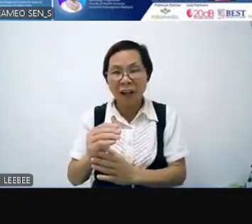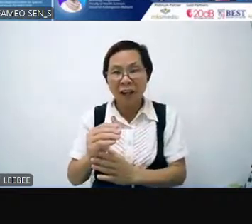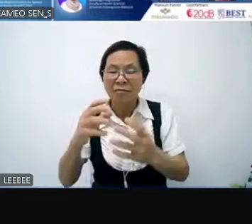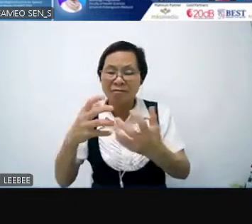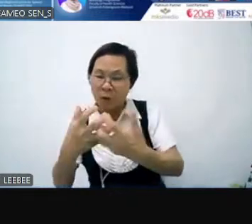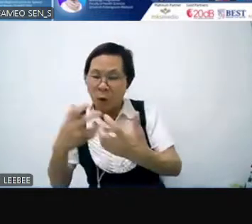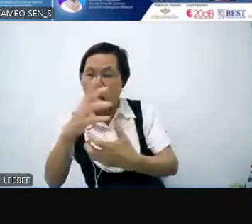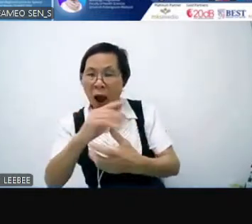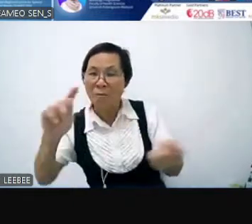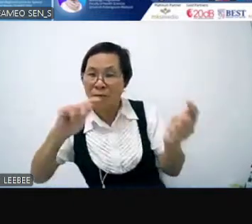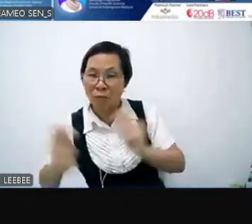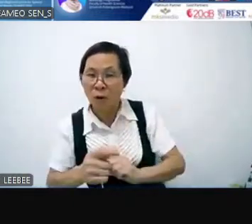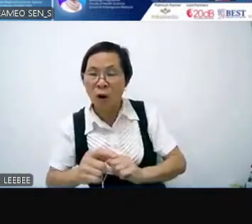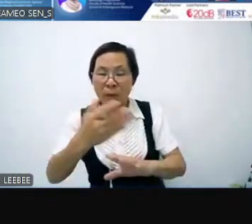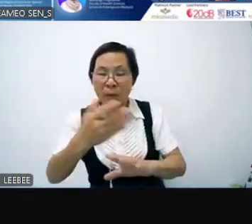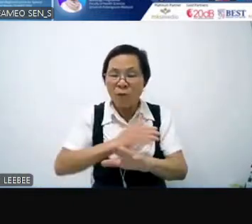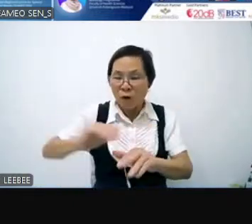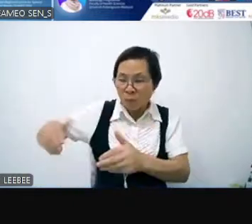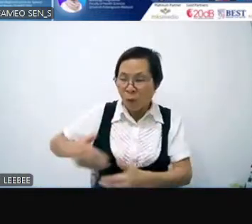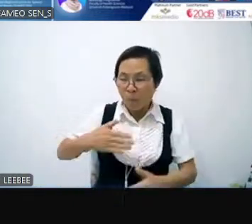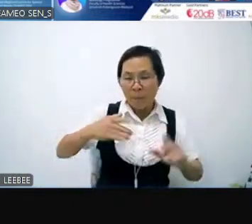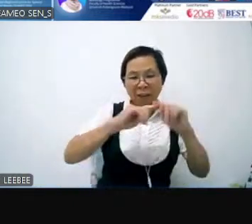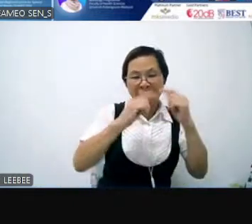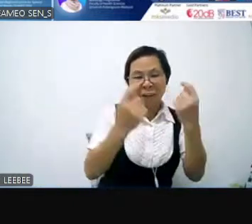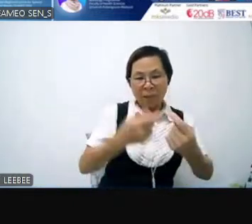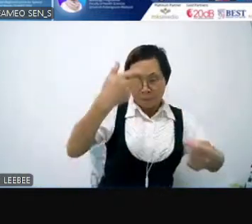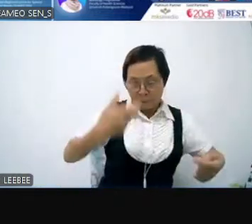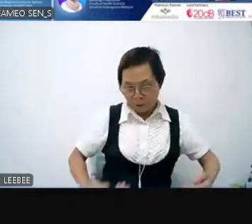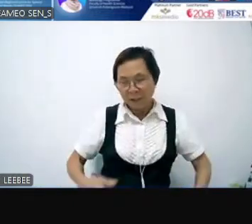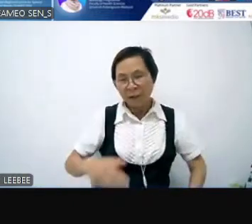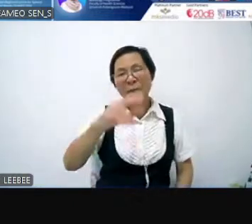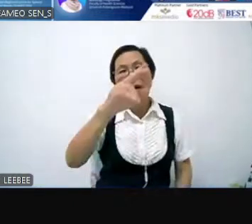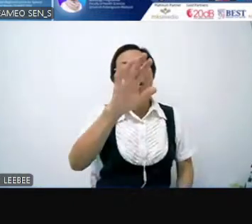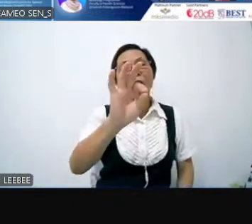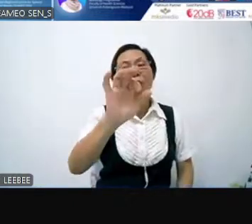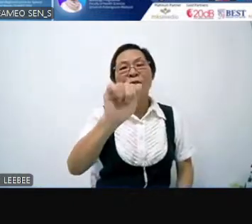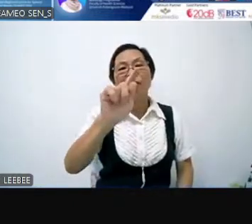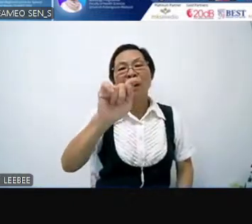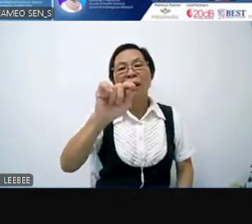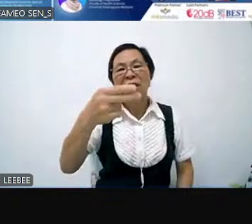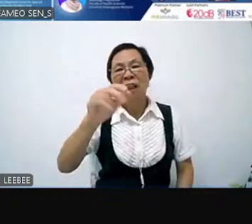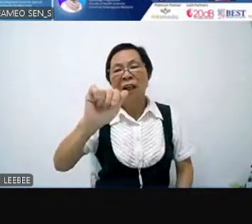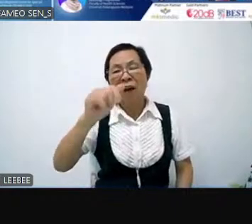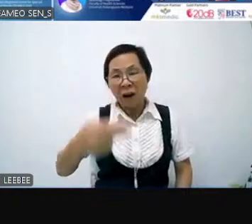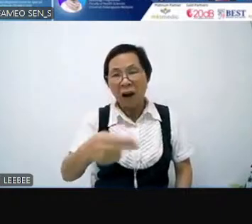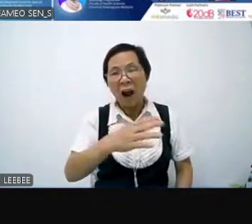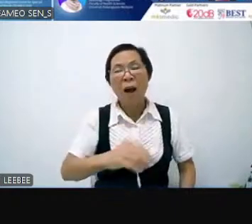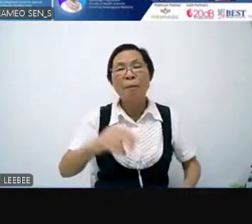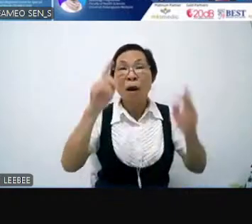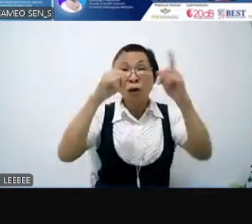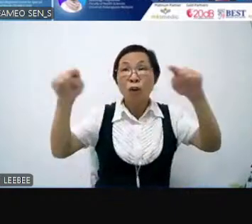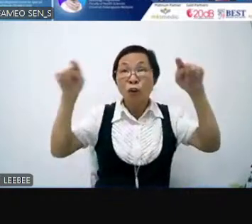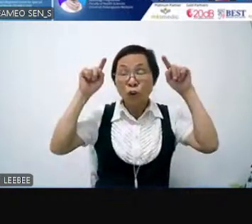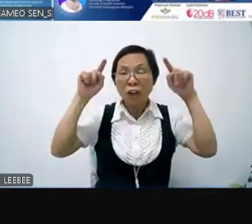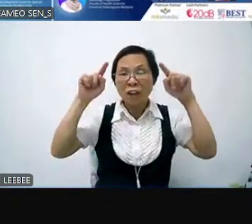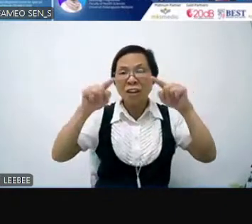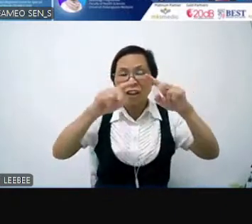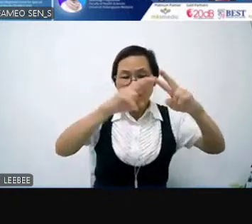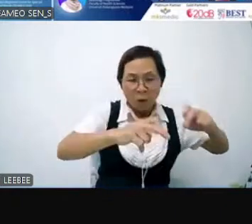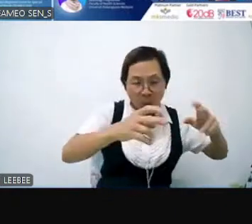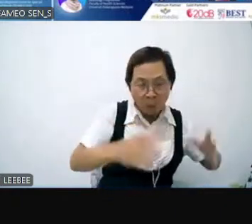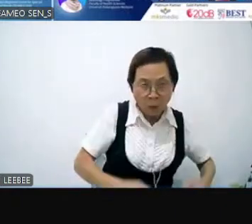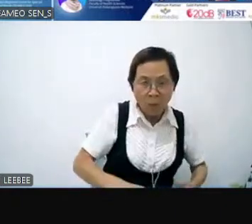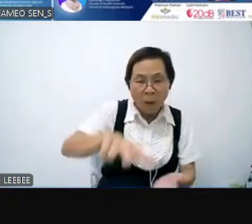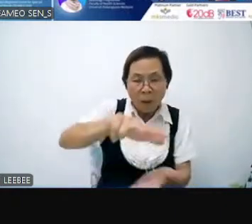me introduce my team. My name is Nur Fatehah binti Muhammad Shukri, and I am a graduate researcher under the Centre of Rehabilitation